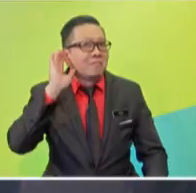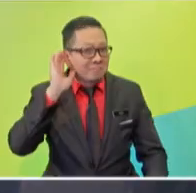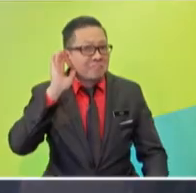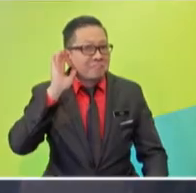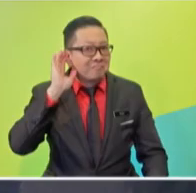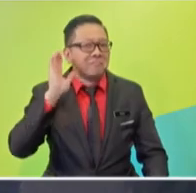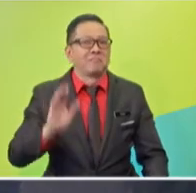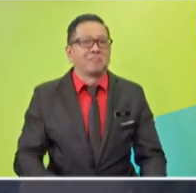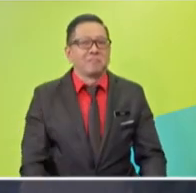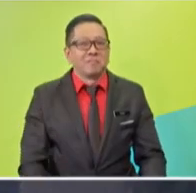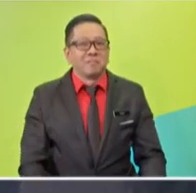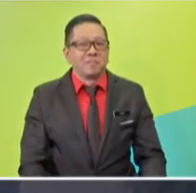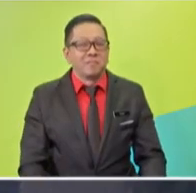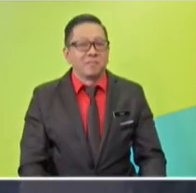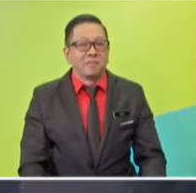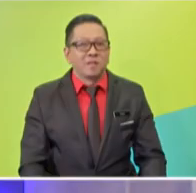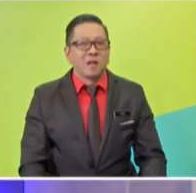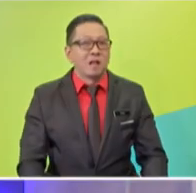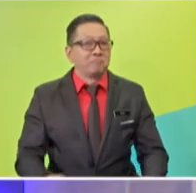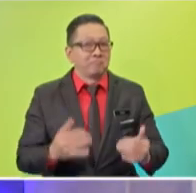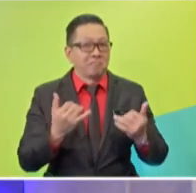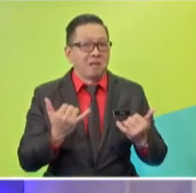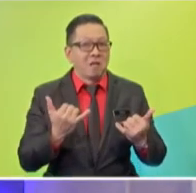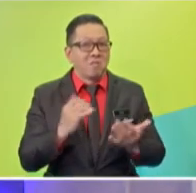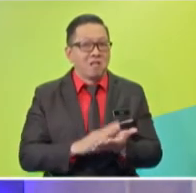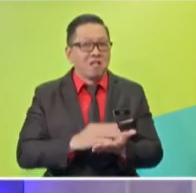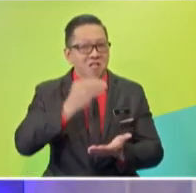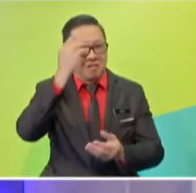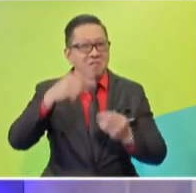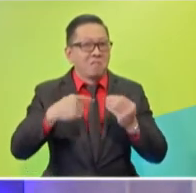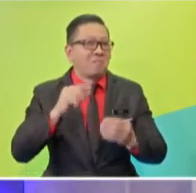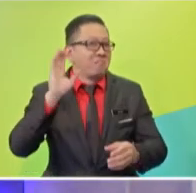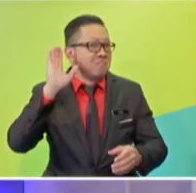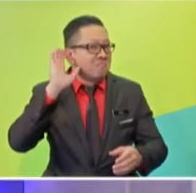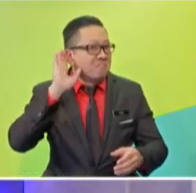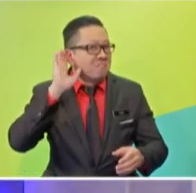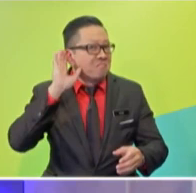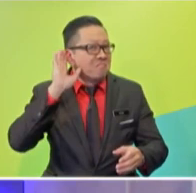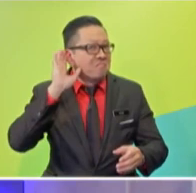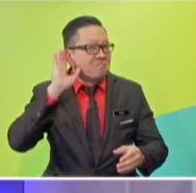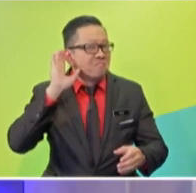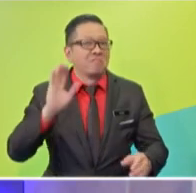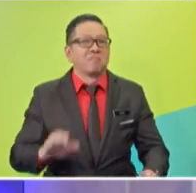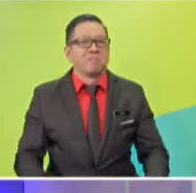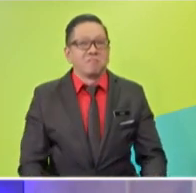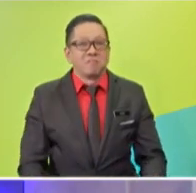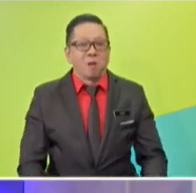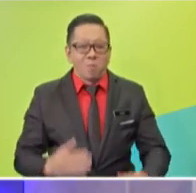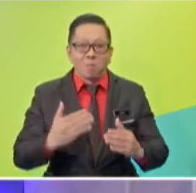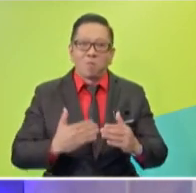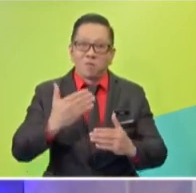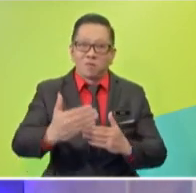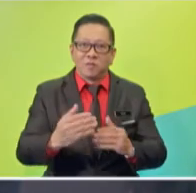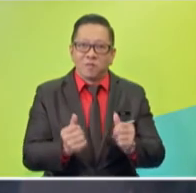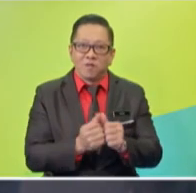I presume? Okay, in today's lesson, we're going to do few listening activities with our students. So can we proceed with the first one,